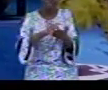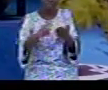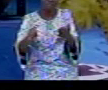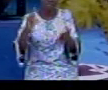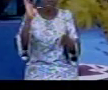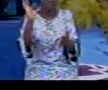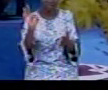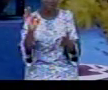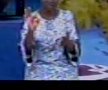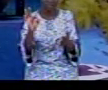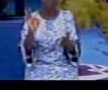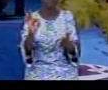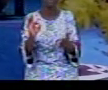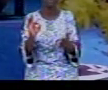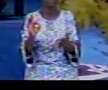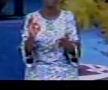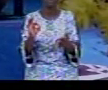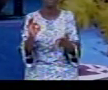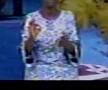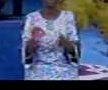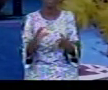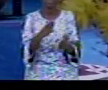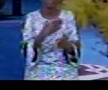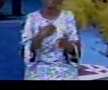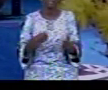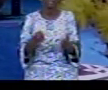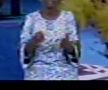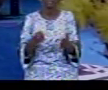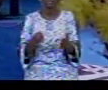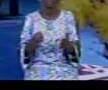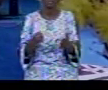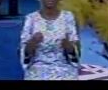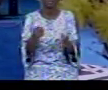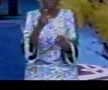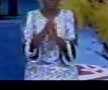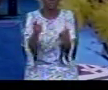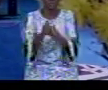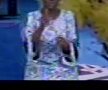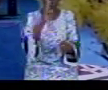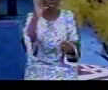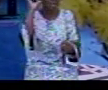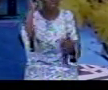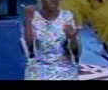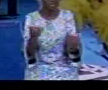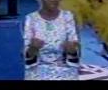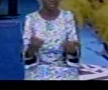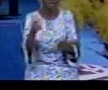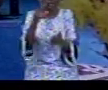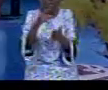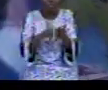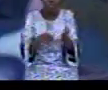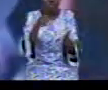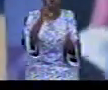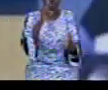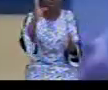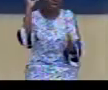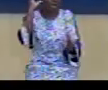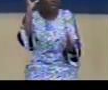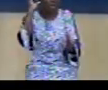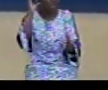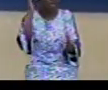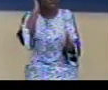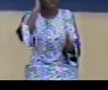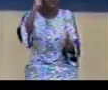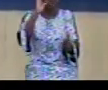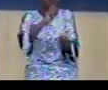Verse 9, the same heard Paul speak, just like you are hearing. And what you are hearing will turn